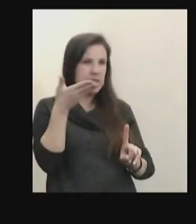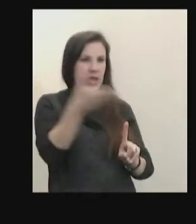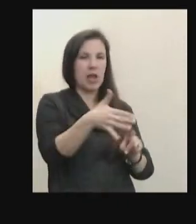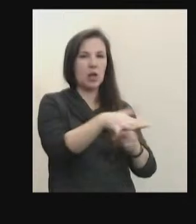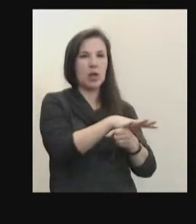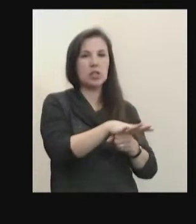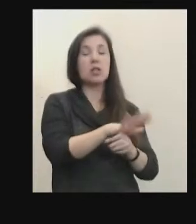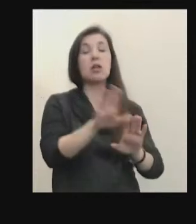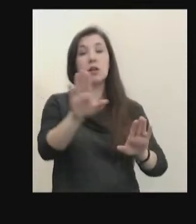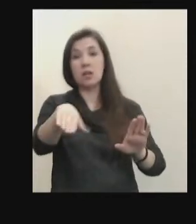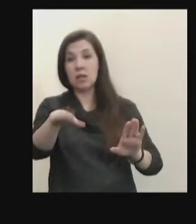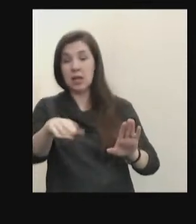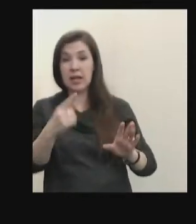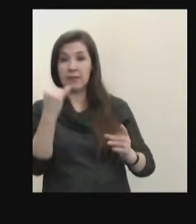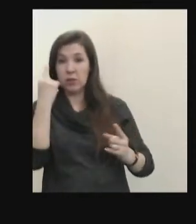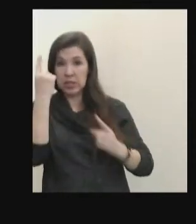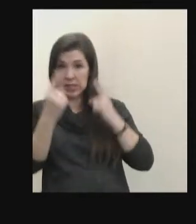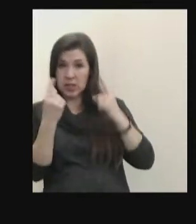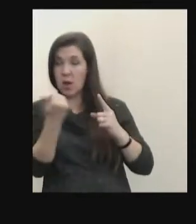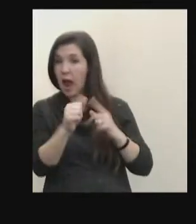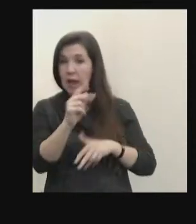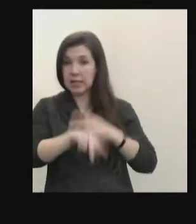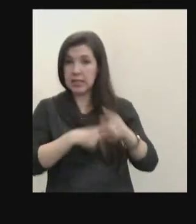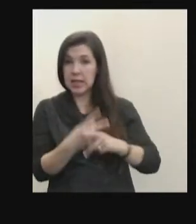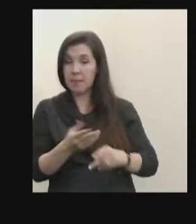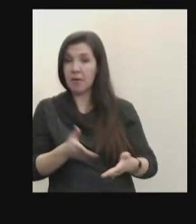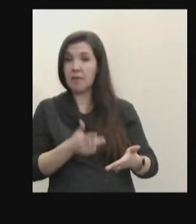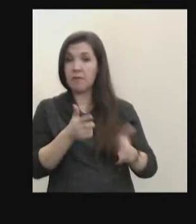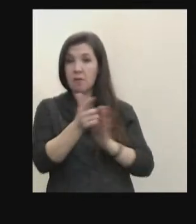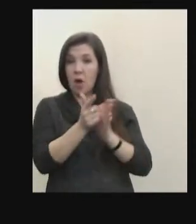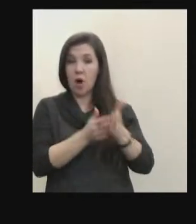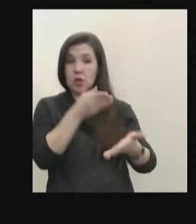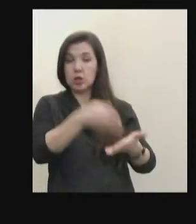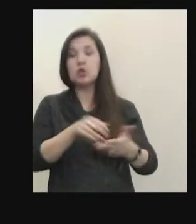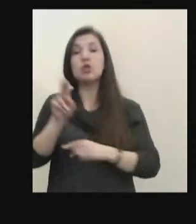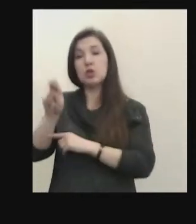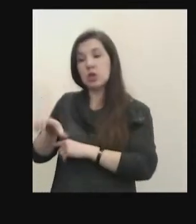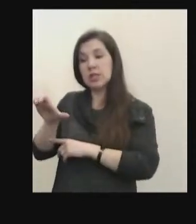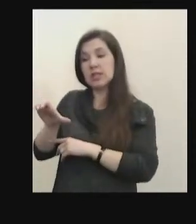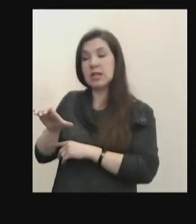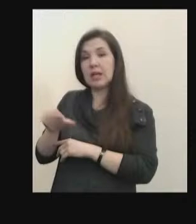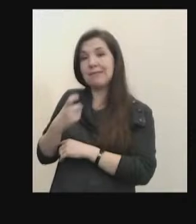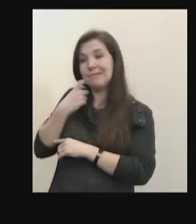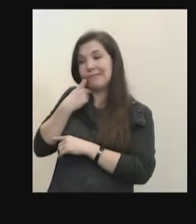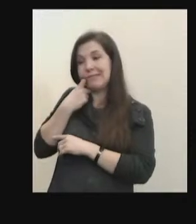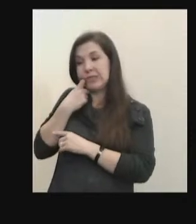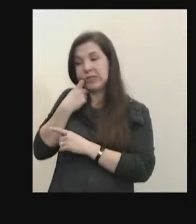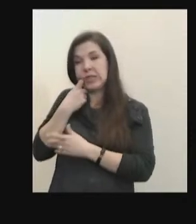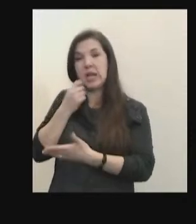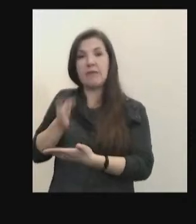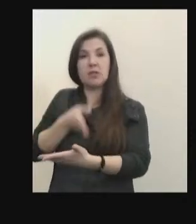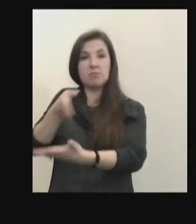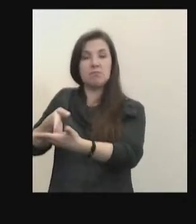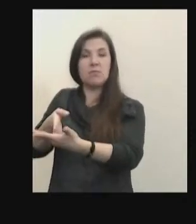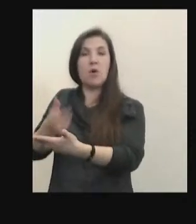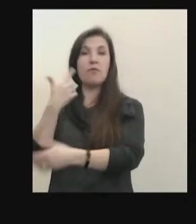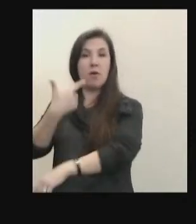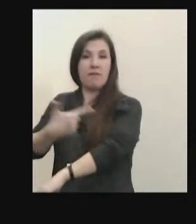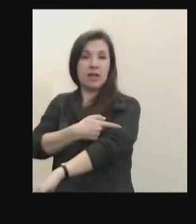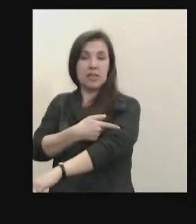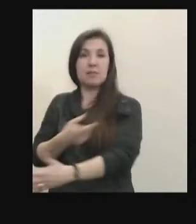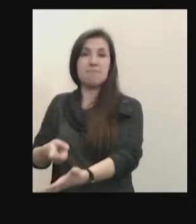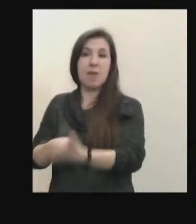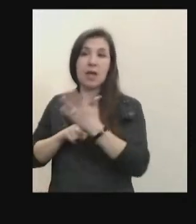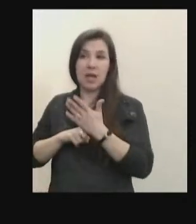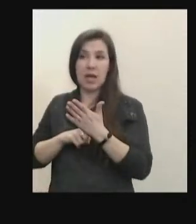considering any type of lawsuit, New York City recently had a significant lawsuit against it for the vaccine mandate, and it